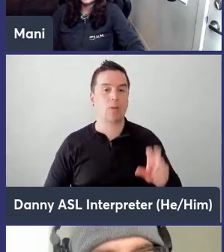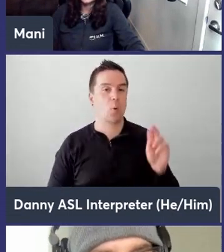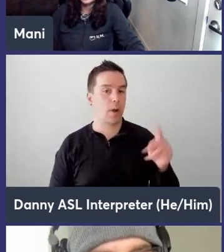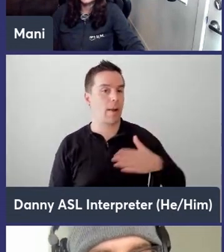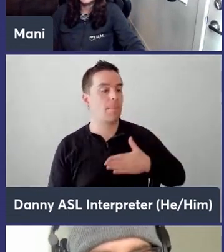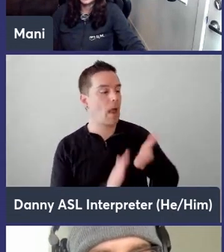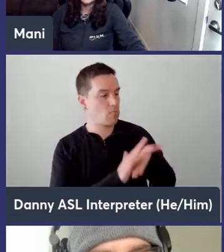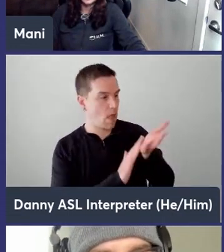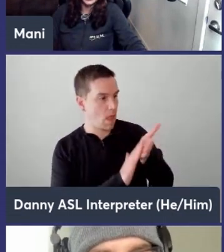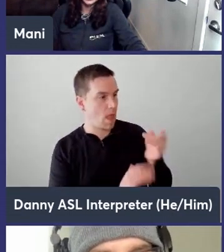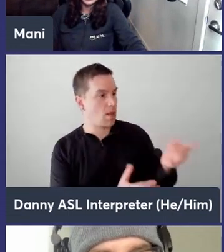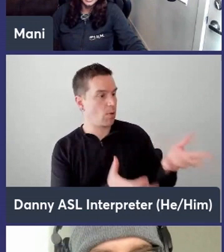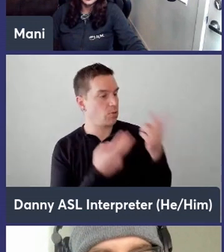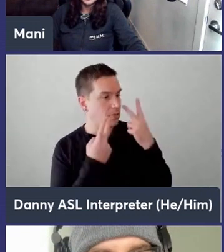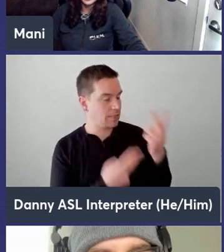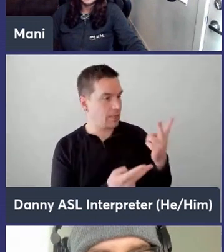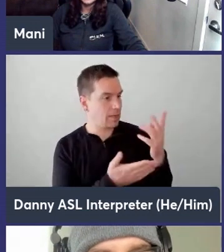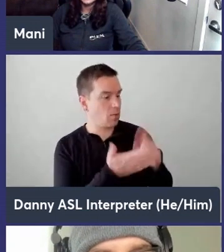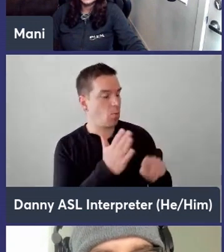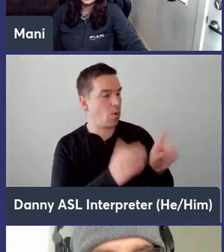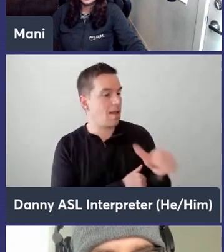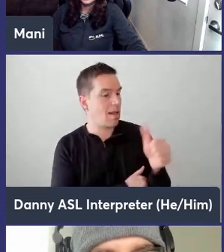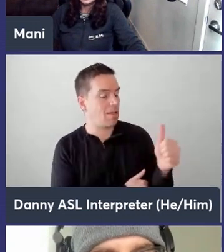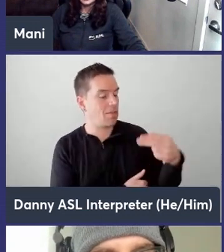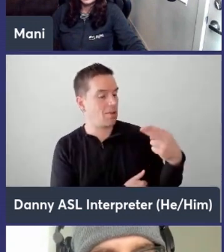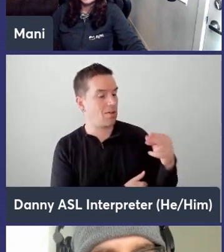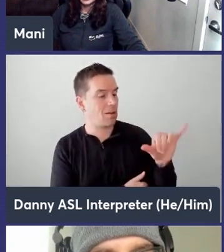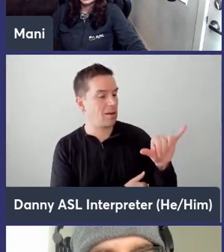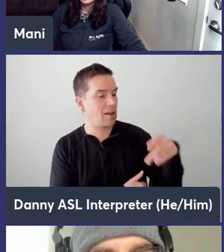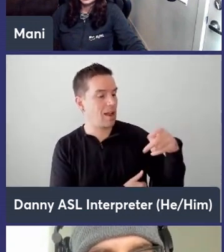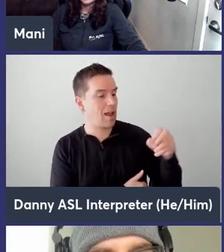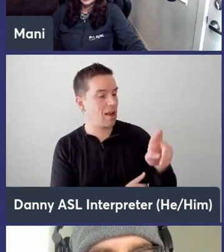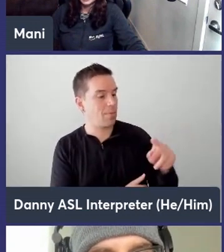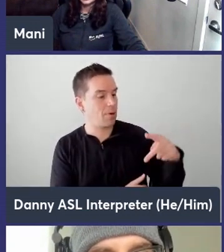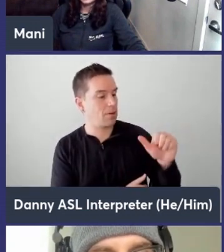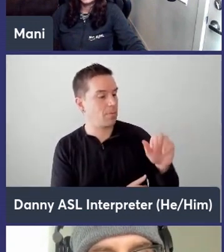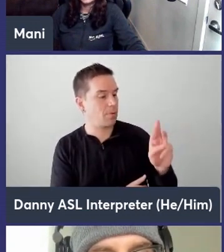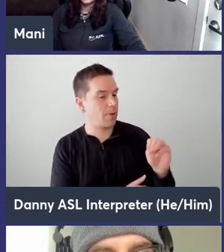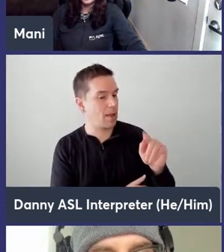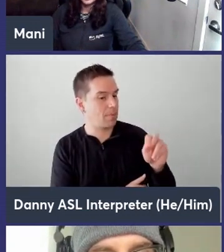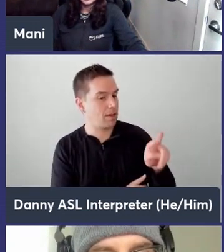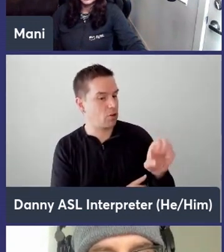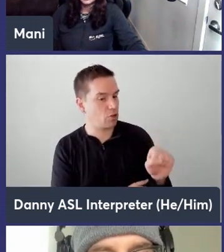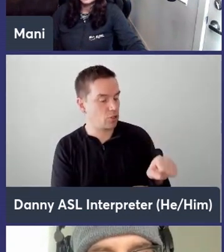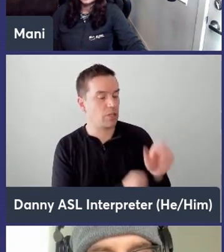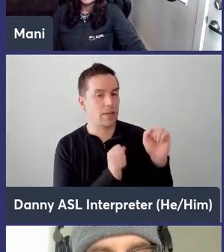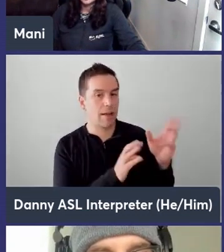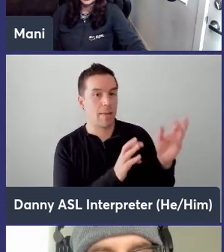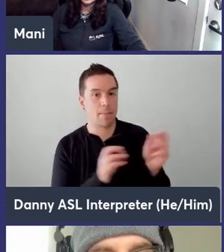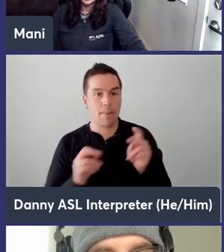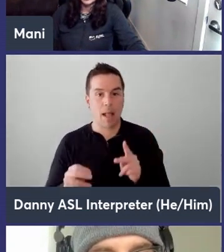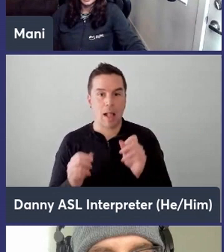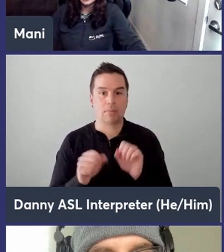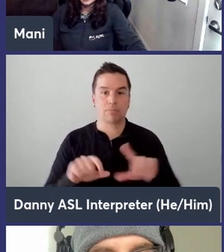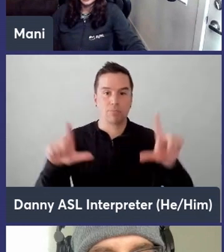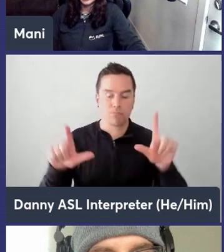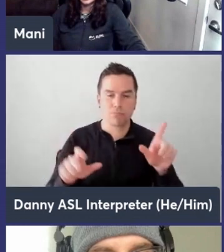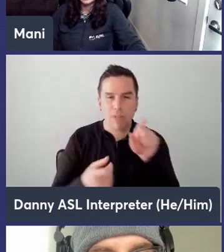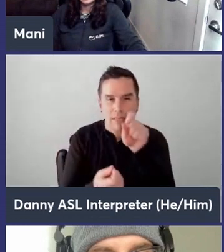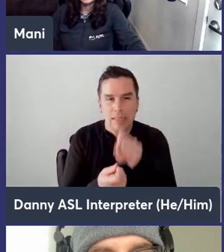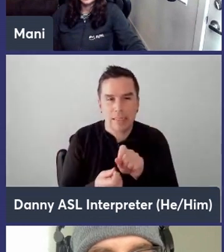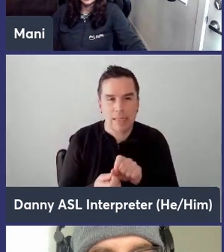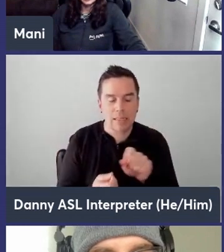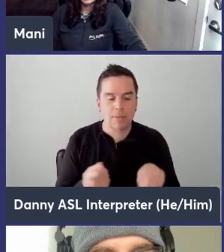to see what were my different other hyperparameters, then you can come back, go to the details of a particular run,